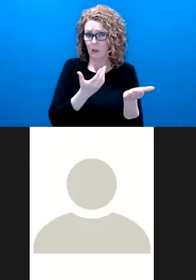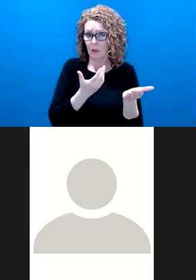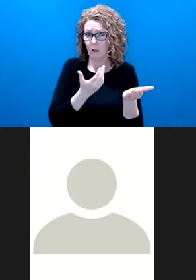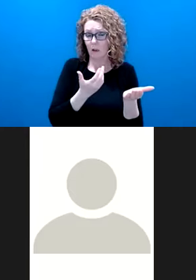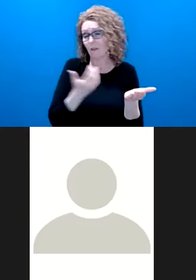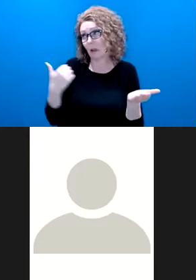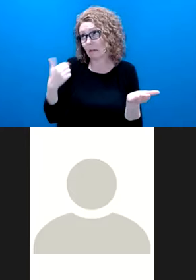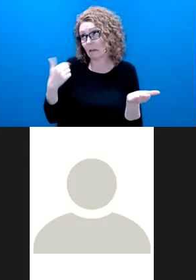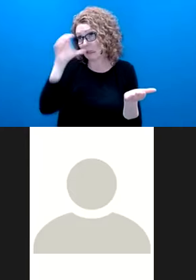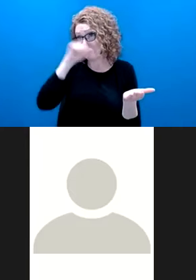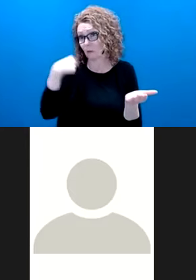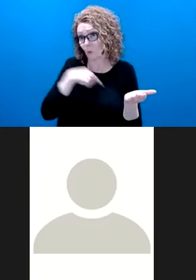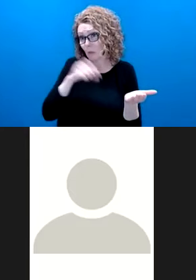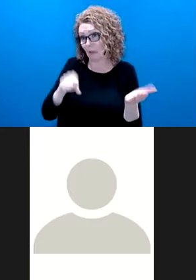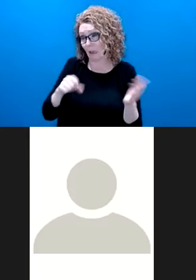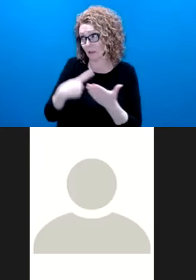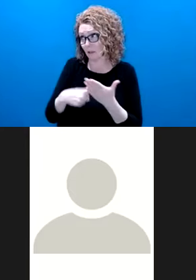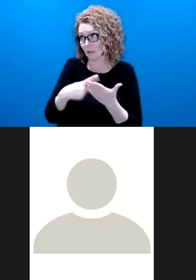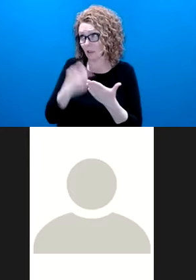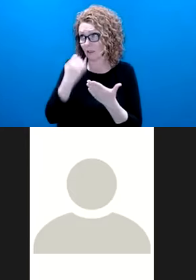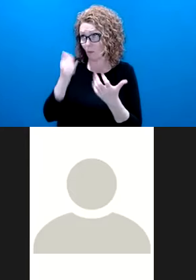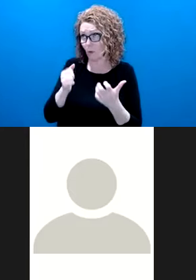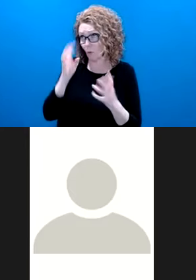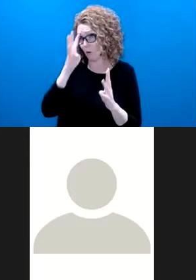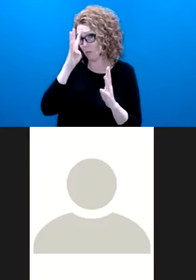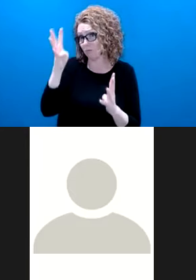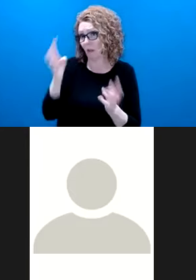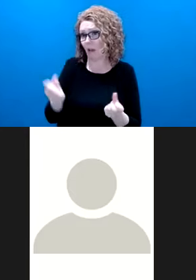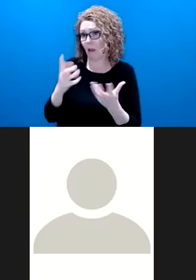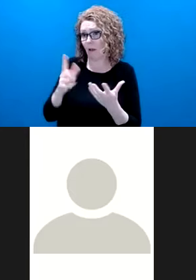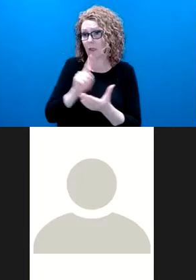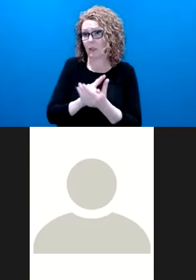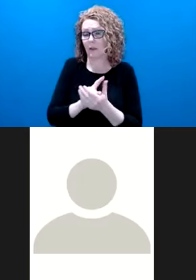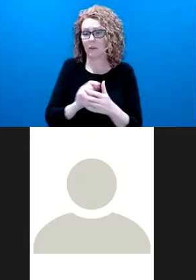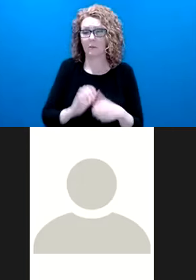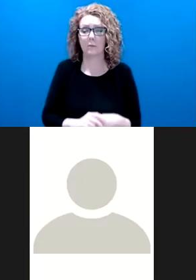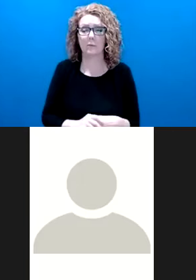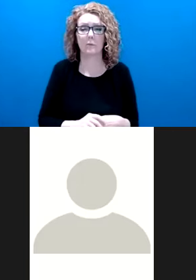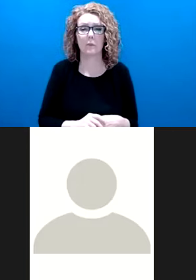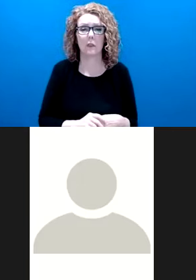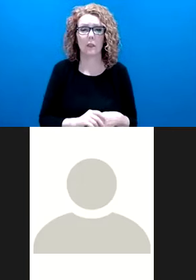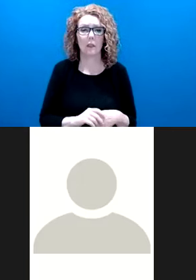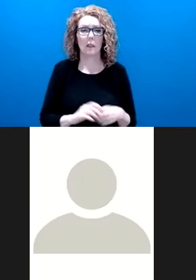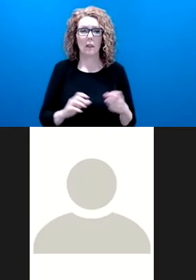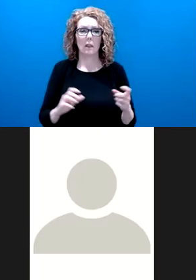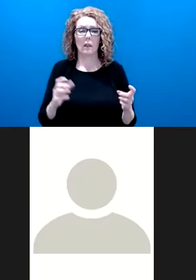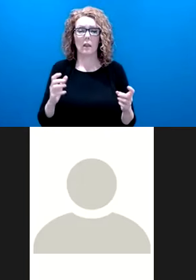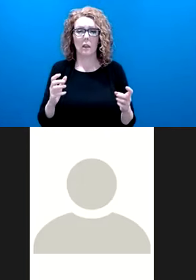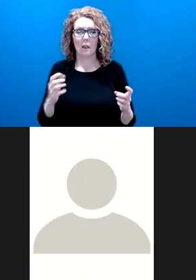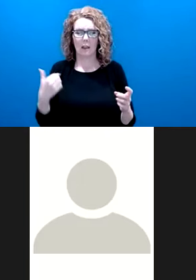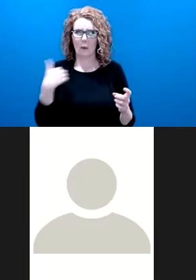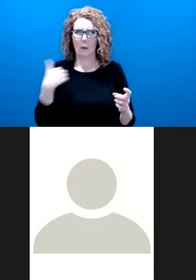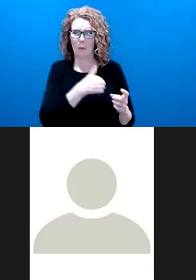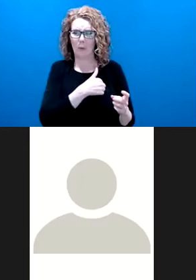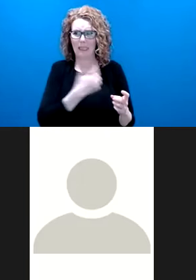of discussion. I think maybe where it's a little more unclear, where we had more questions, was